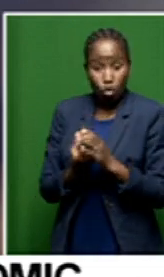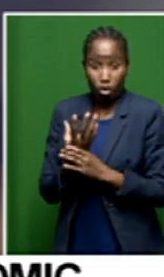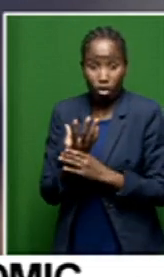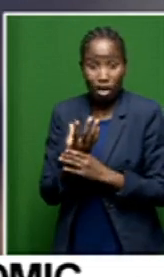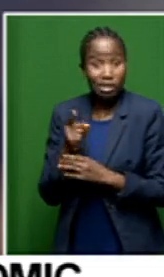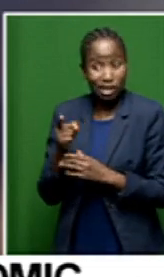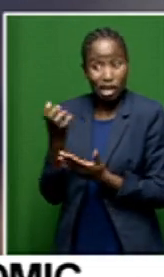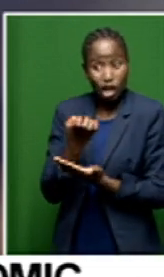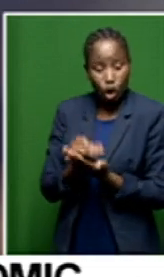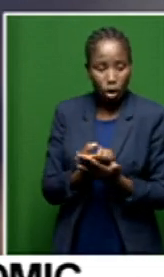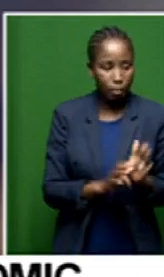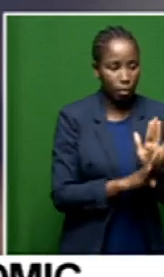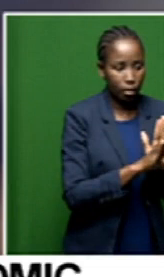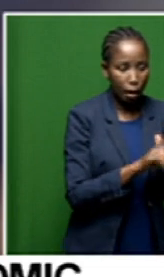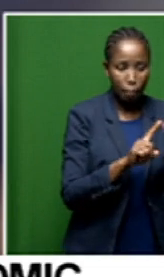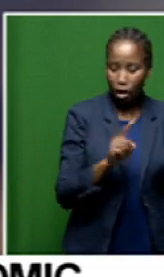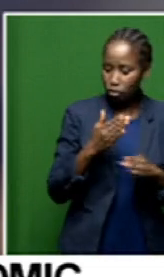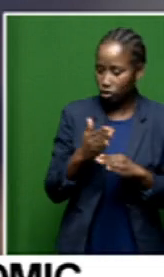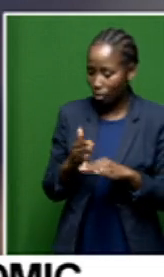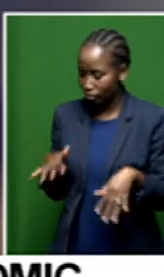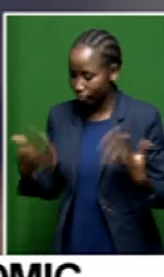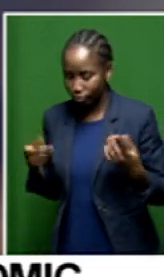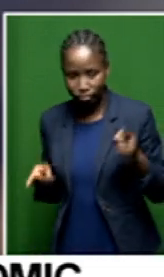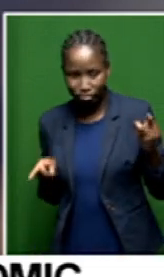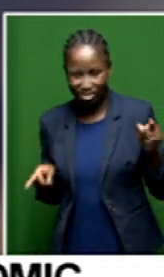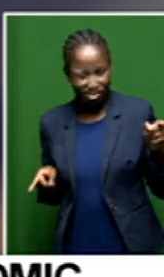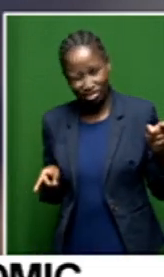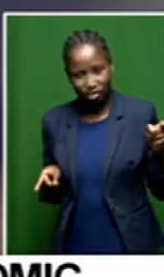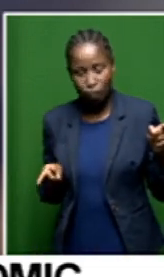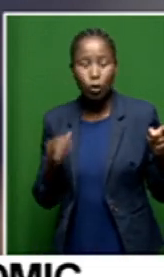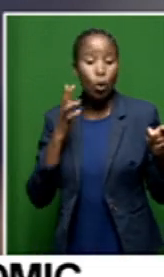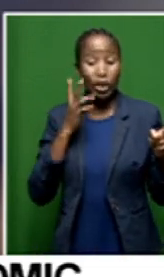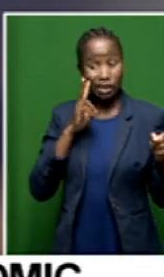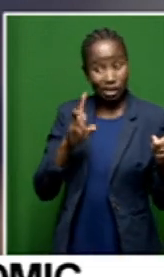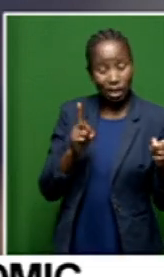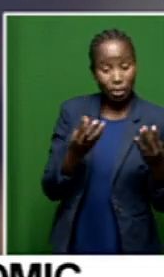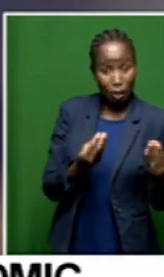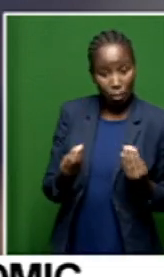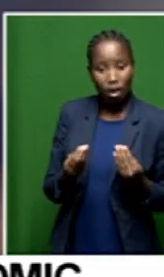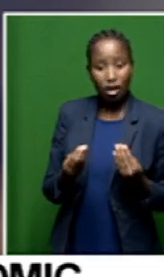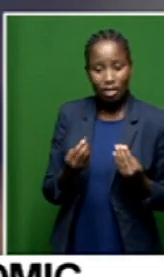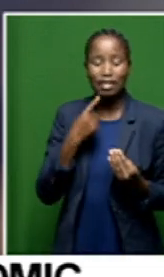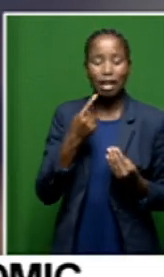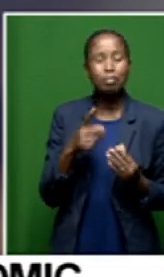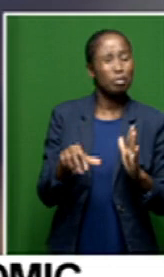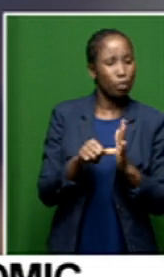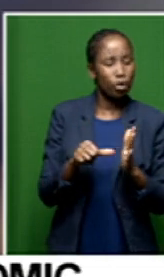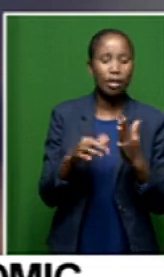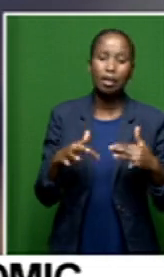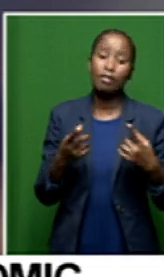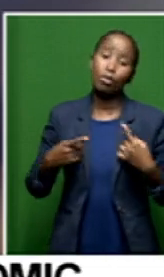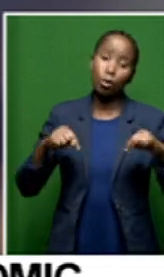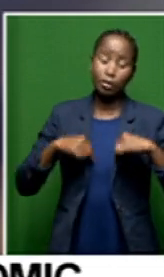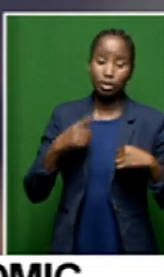kind of growing, but jobs weren't following suit. And so when we look at these numbers, as I said, it's critical for us to say, is the